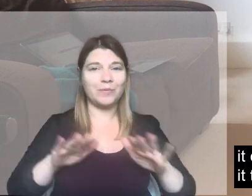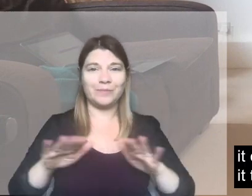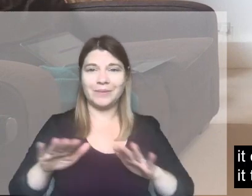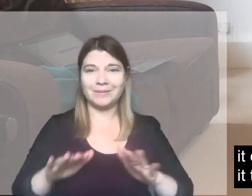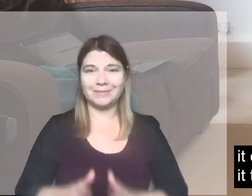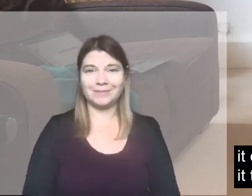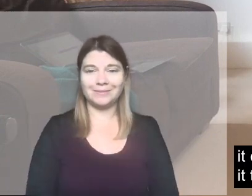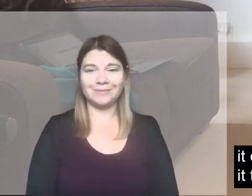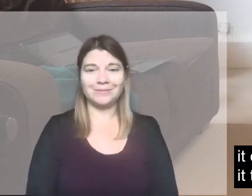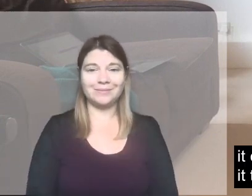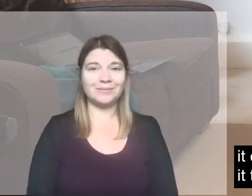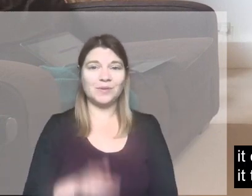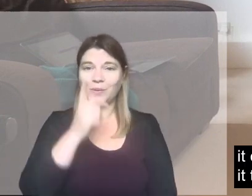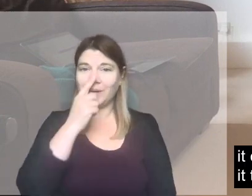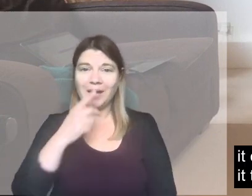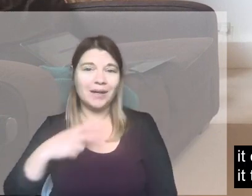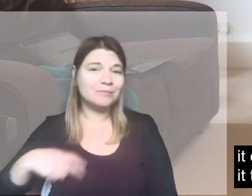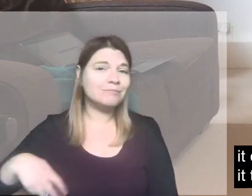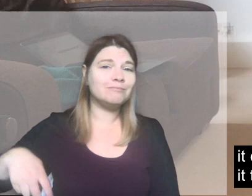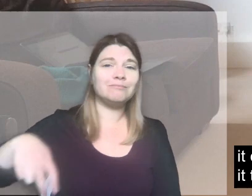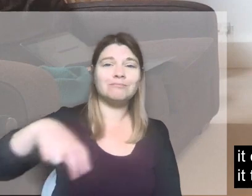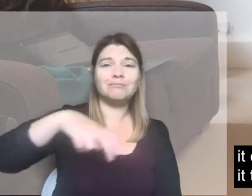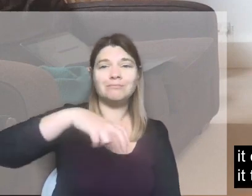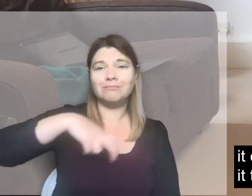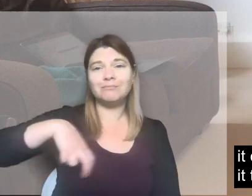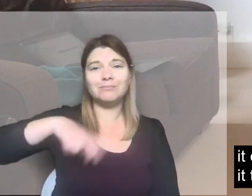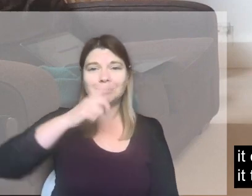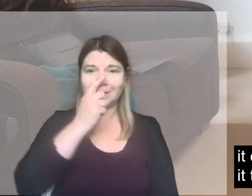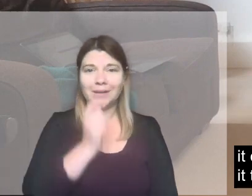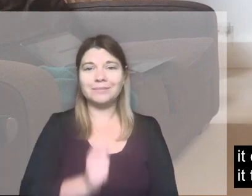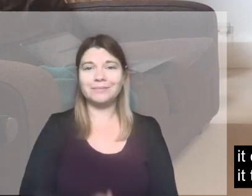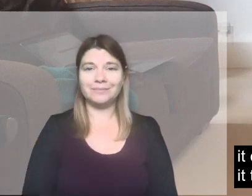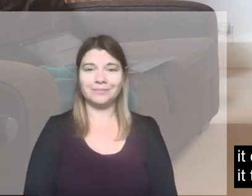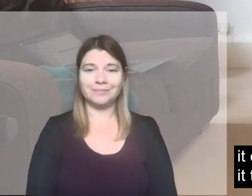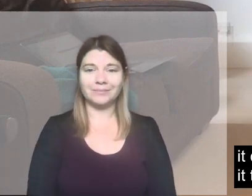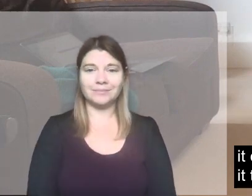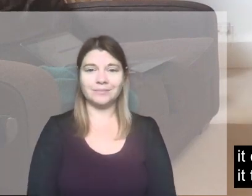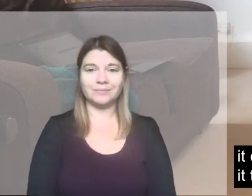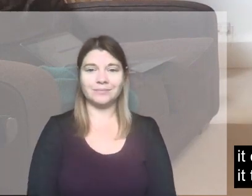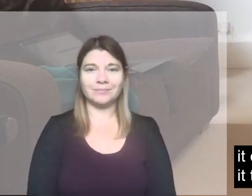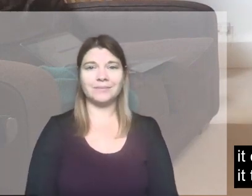it can be big, it can travel.